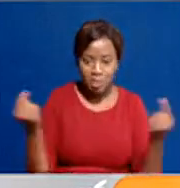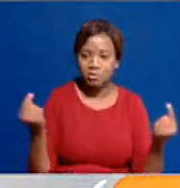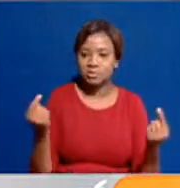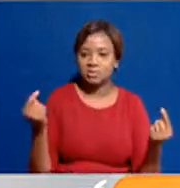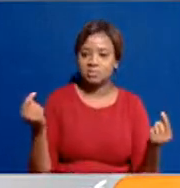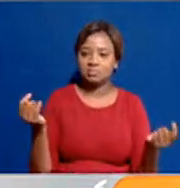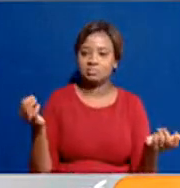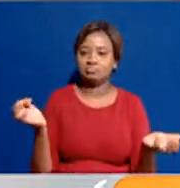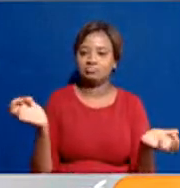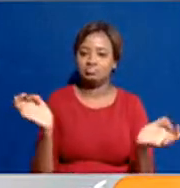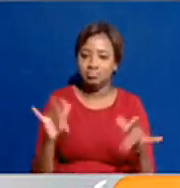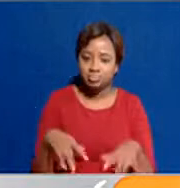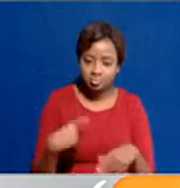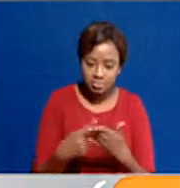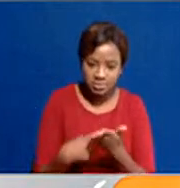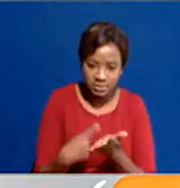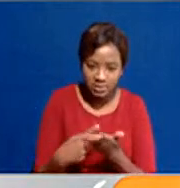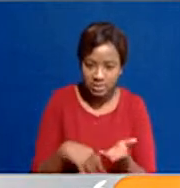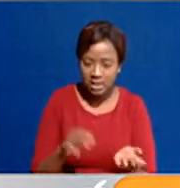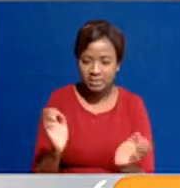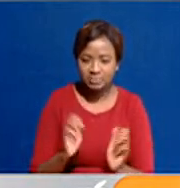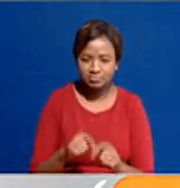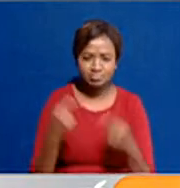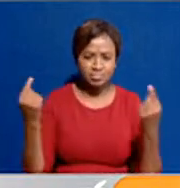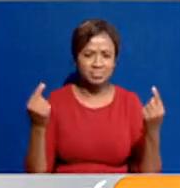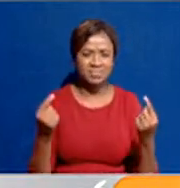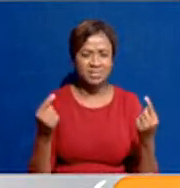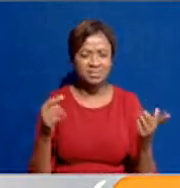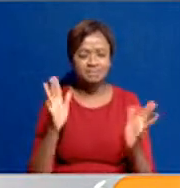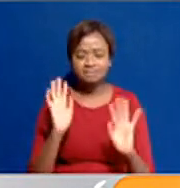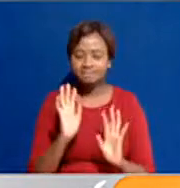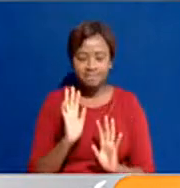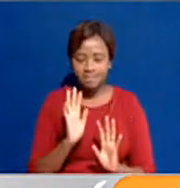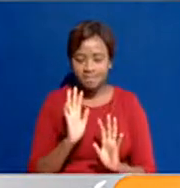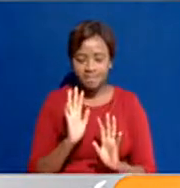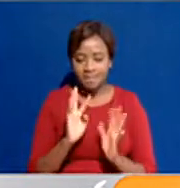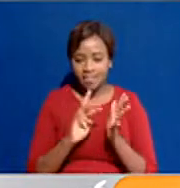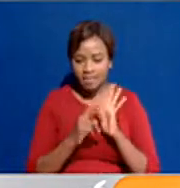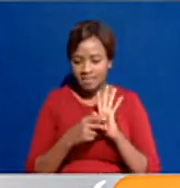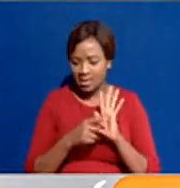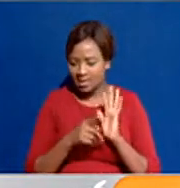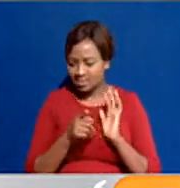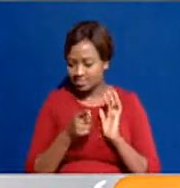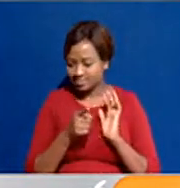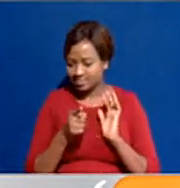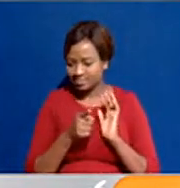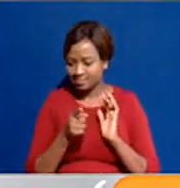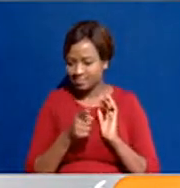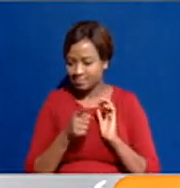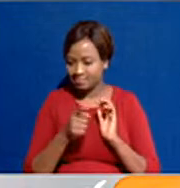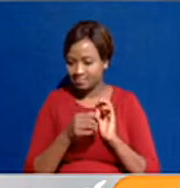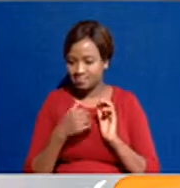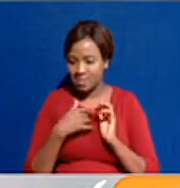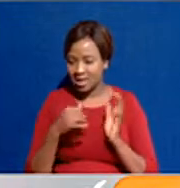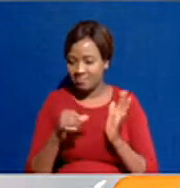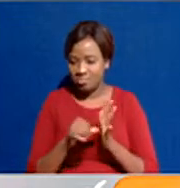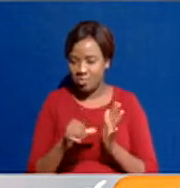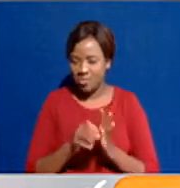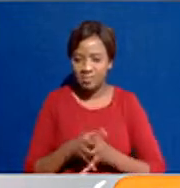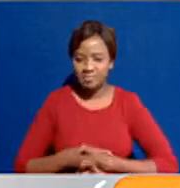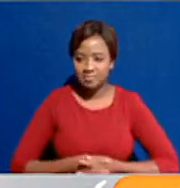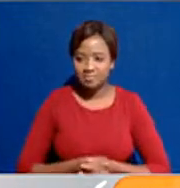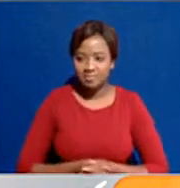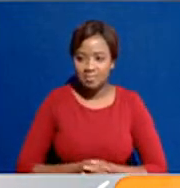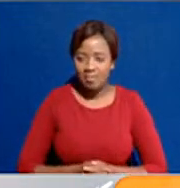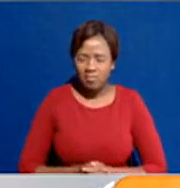So, you take a look and ask yourself, there's something not right here. The definition of madness is